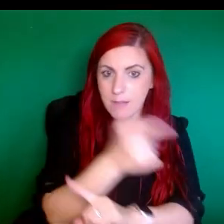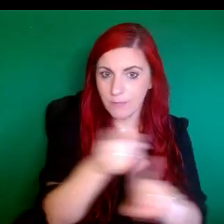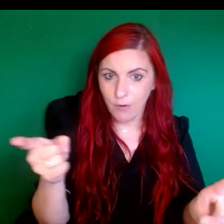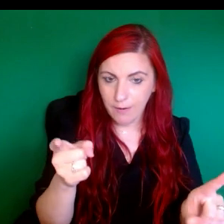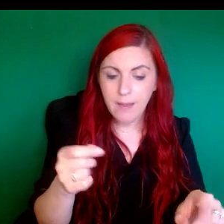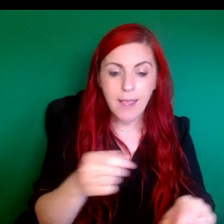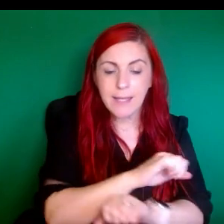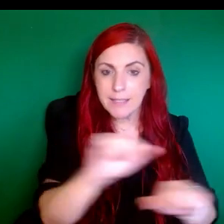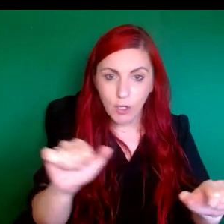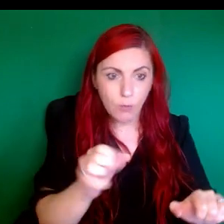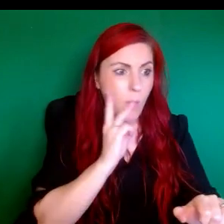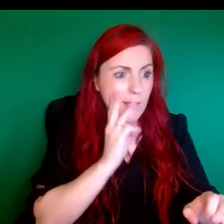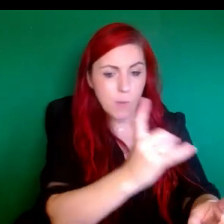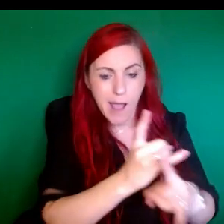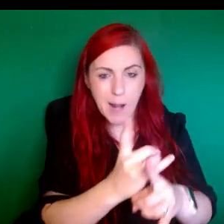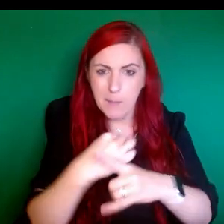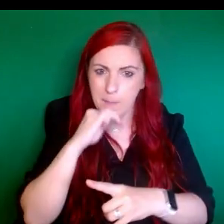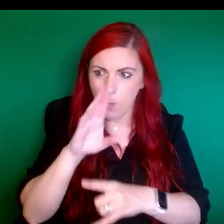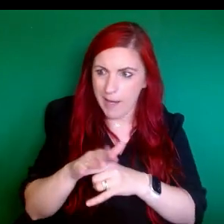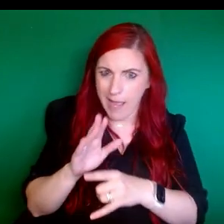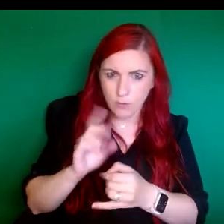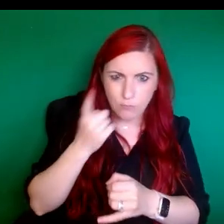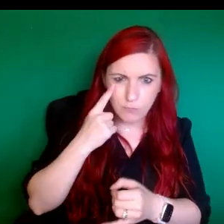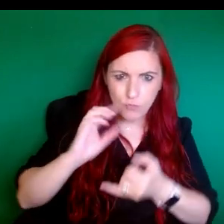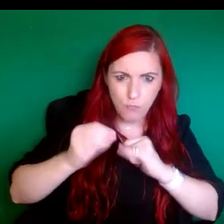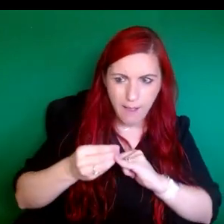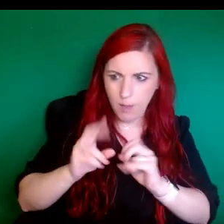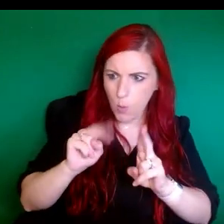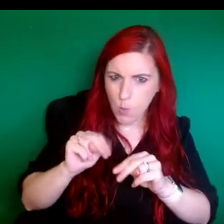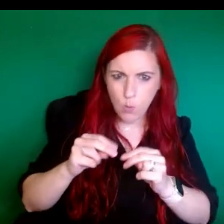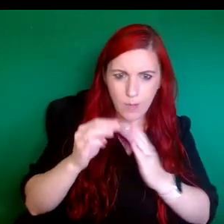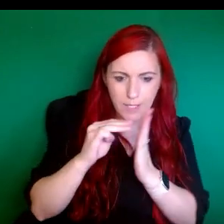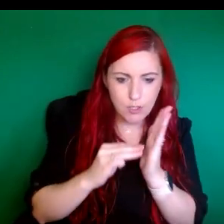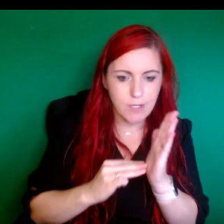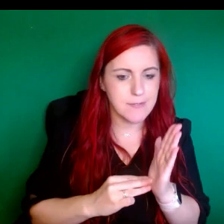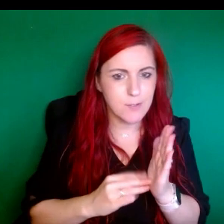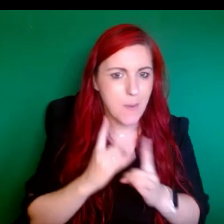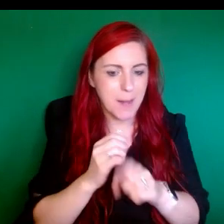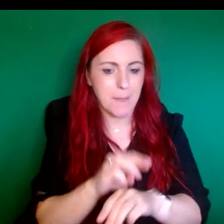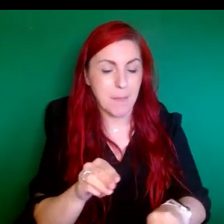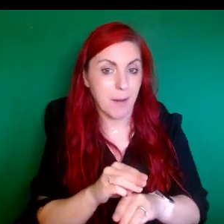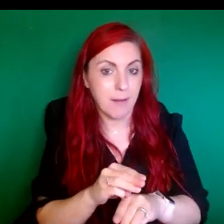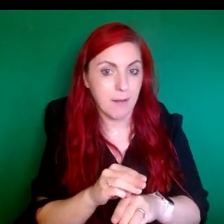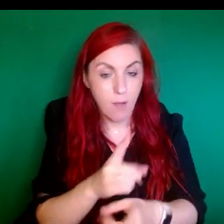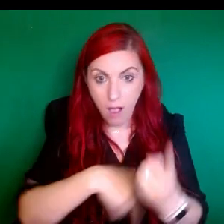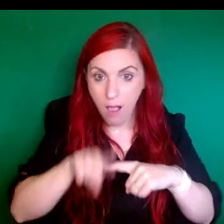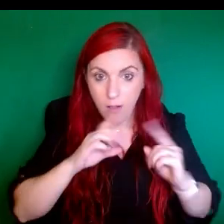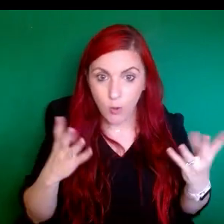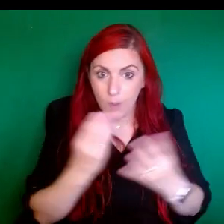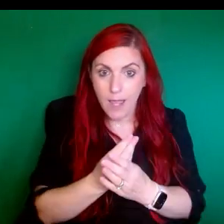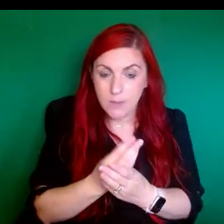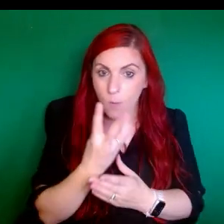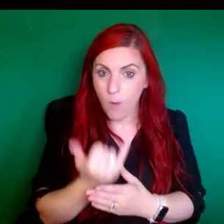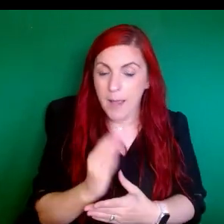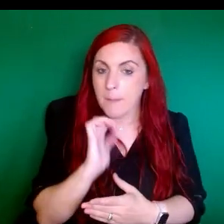directly benefit the people we serve. I think what unites us all is a deep commitment to creating change and to supporting and